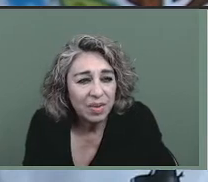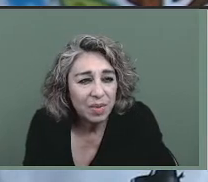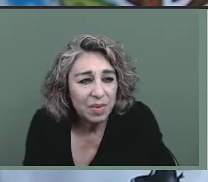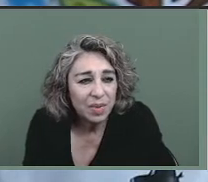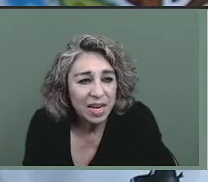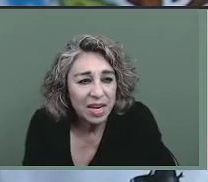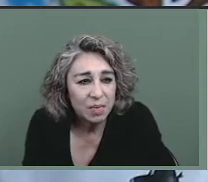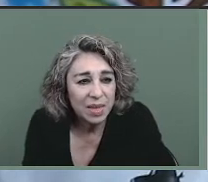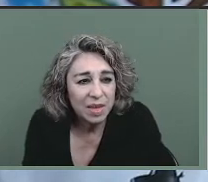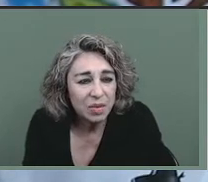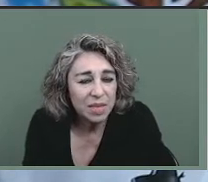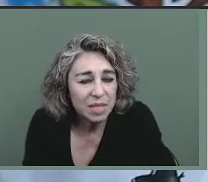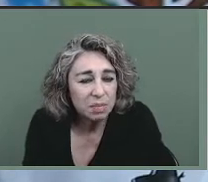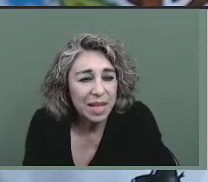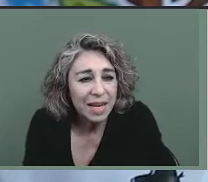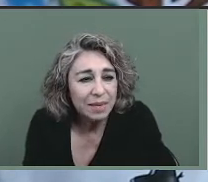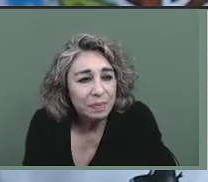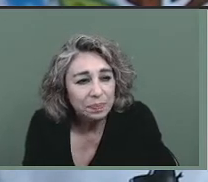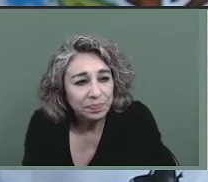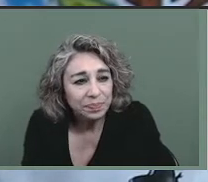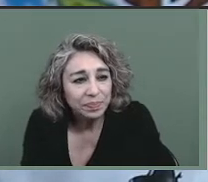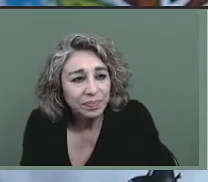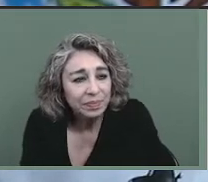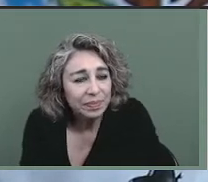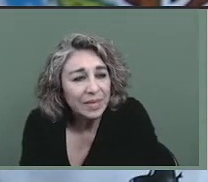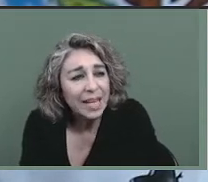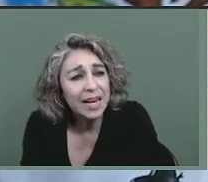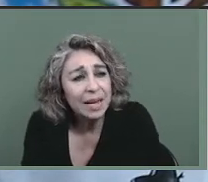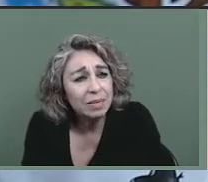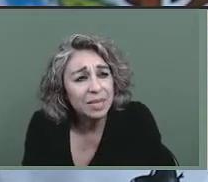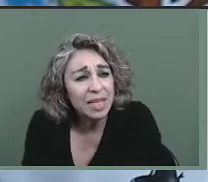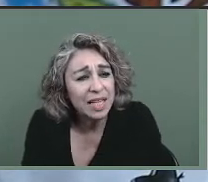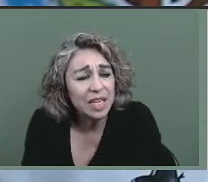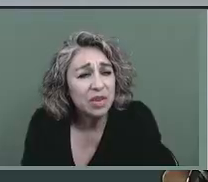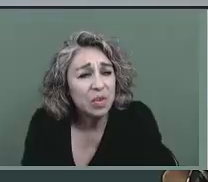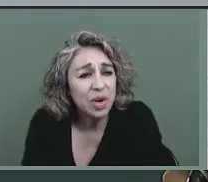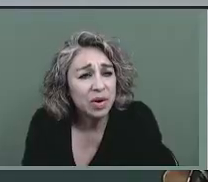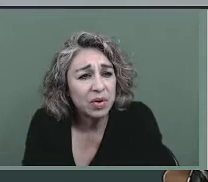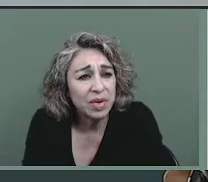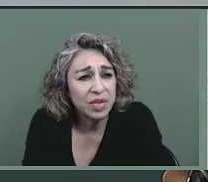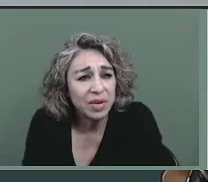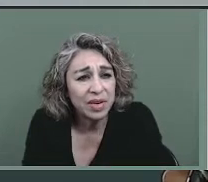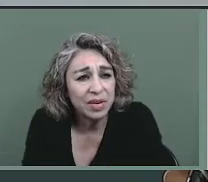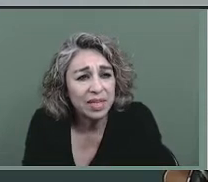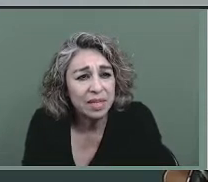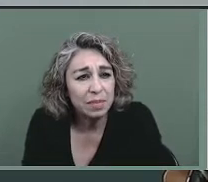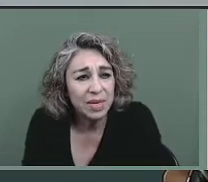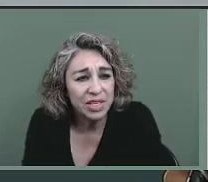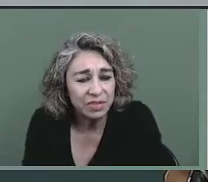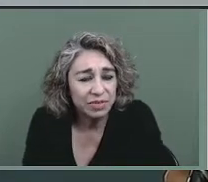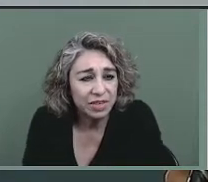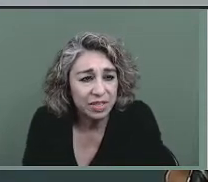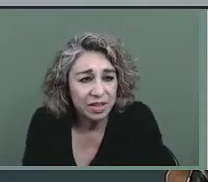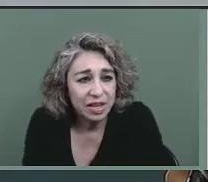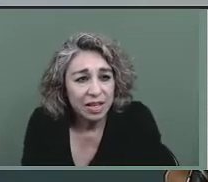all the people that need to be there with this plan. And I am telling you that we are going to increase the